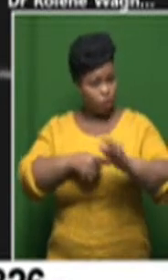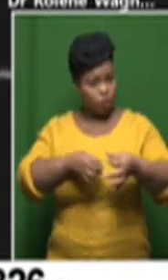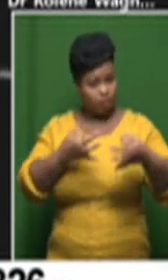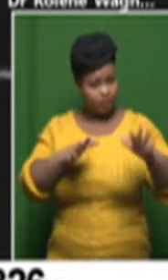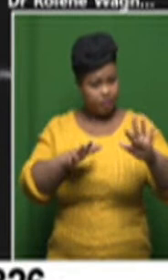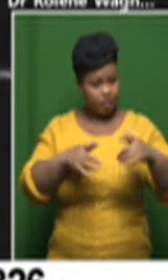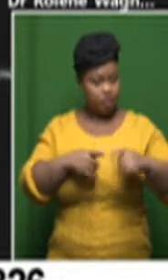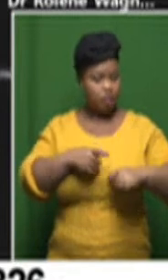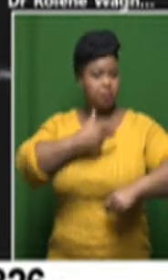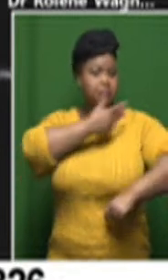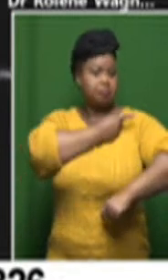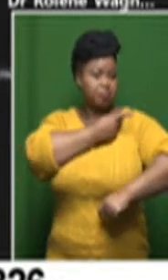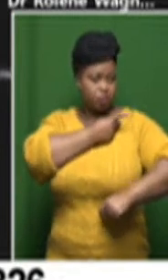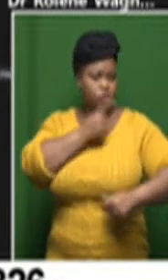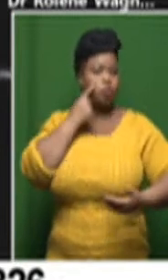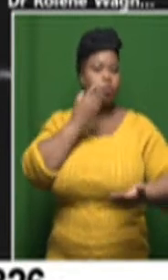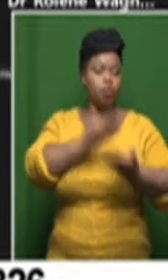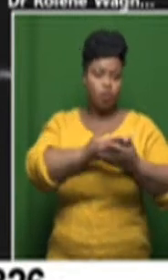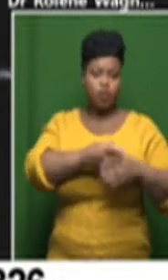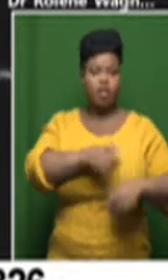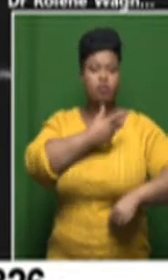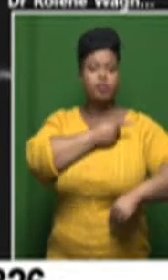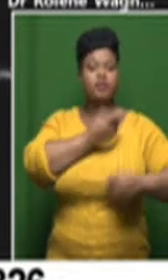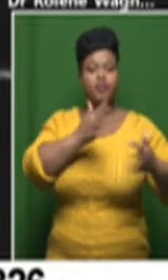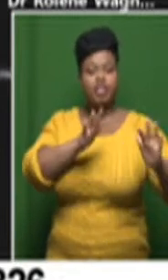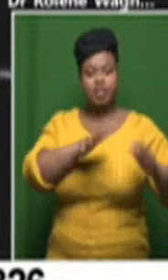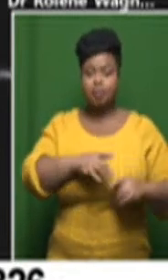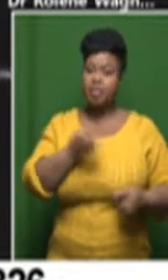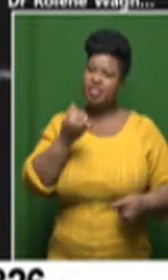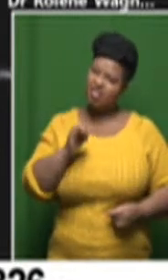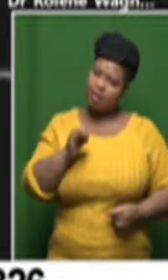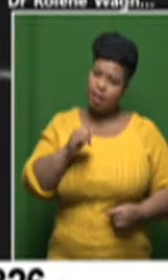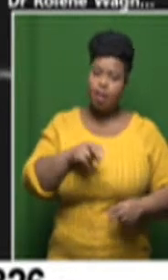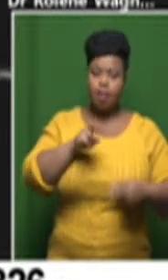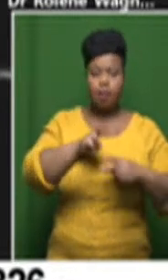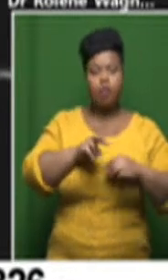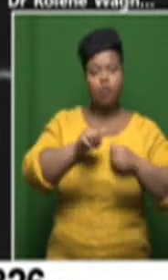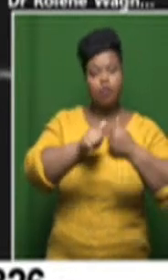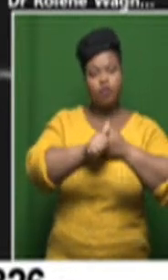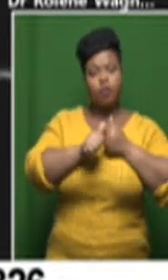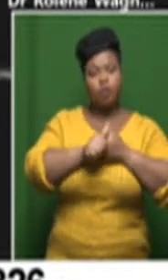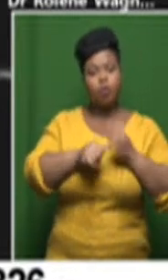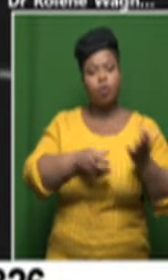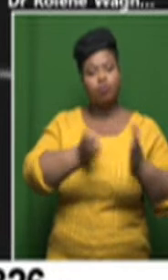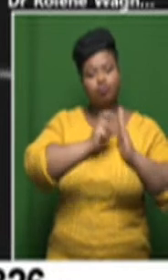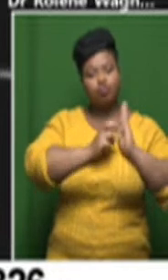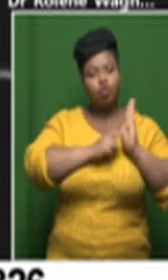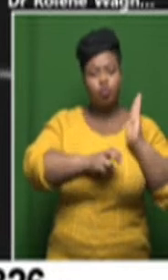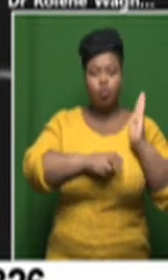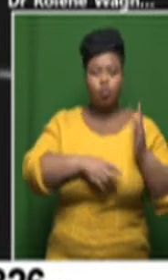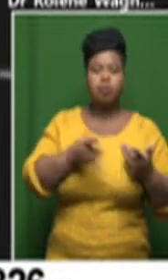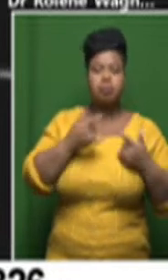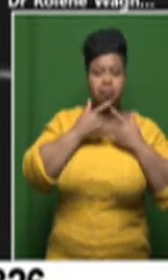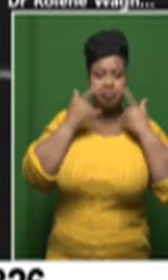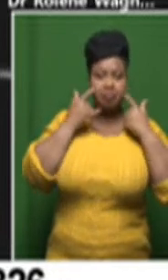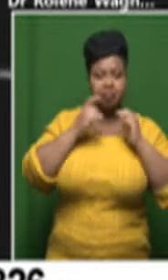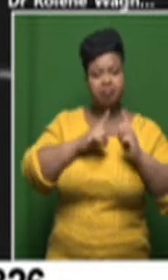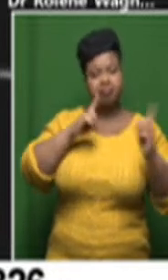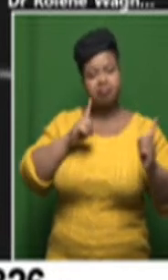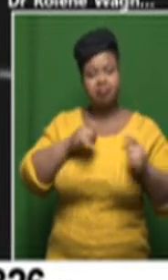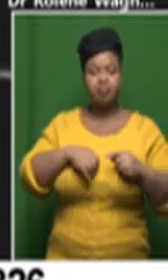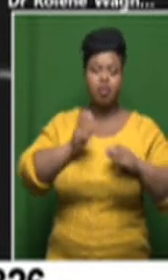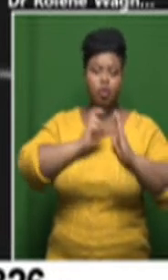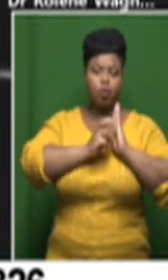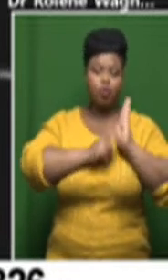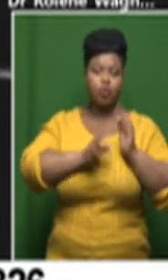vaccination card proving that you've been vaccinated. They still are observing all of the non-pharmaceutical interventions and the